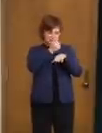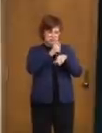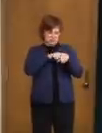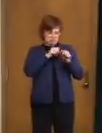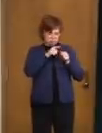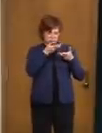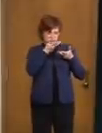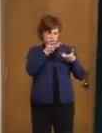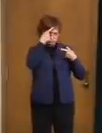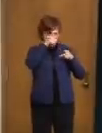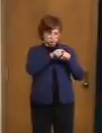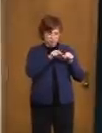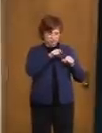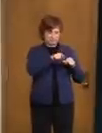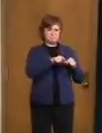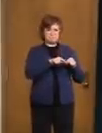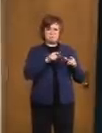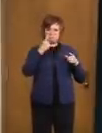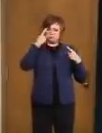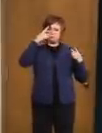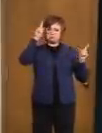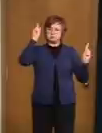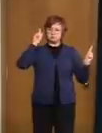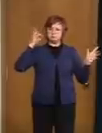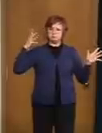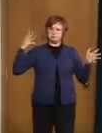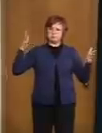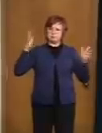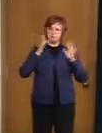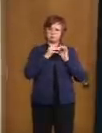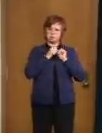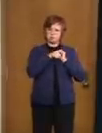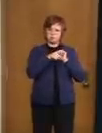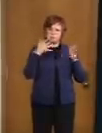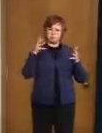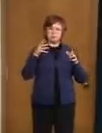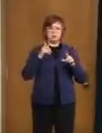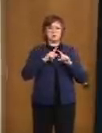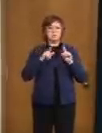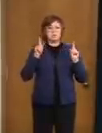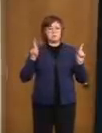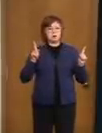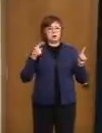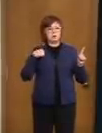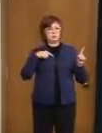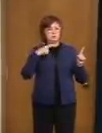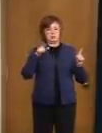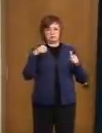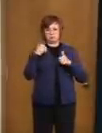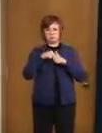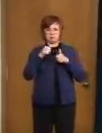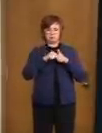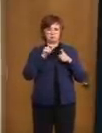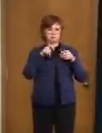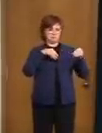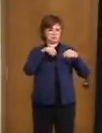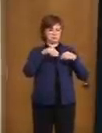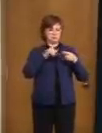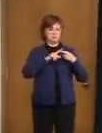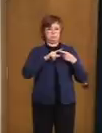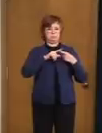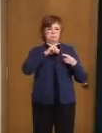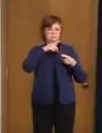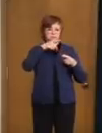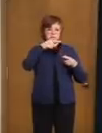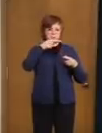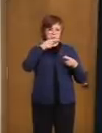least being aligned to those areas, but also recognizing that for the tight sequence that we initially have, long-term care residents, personal care